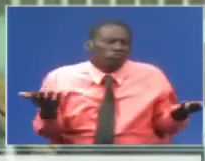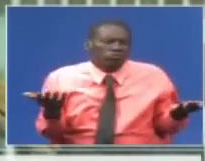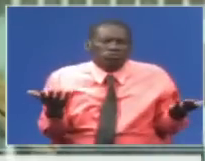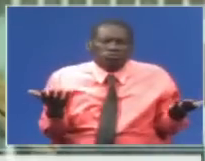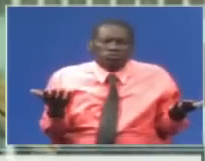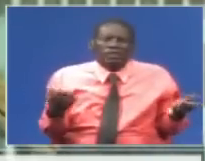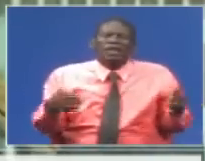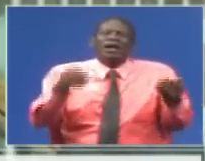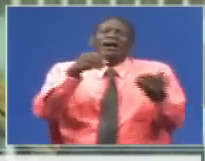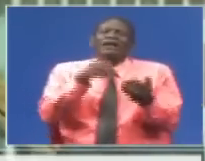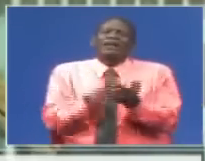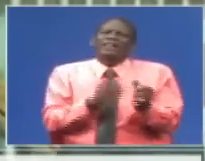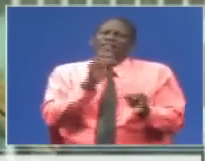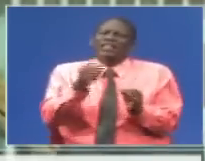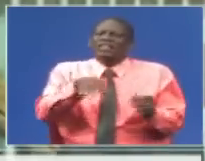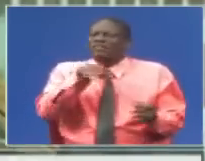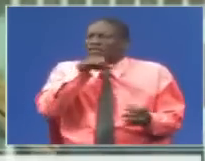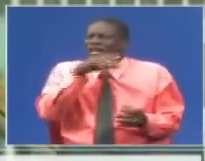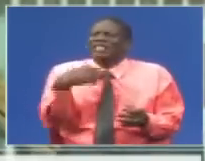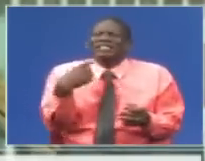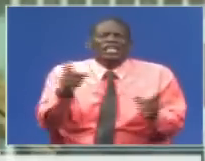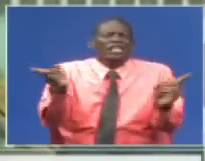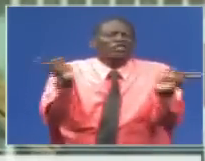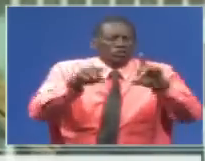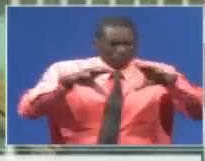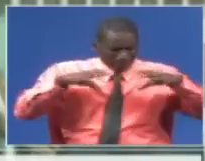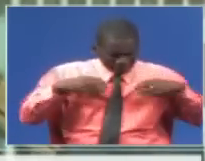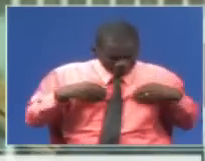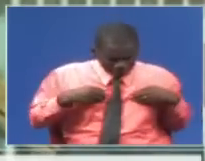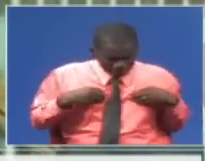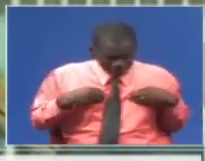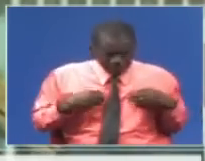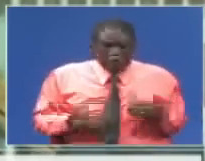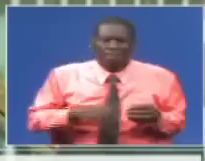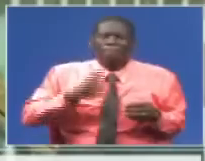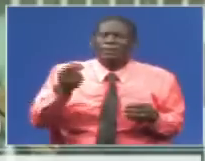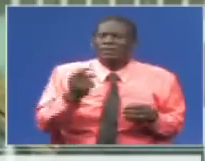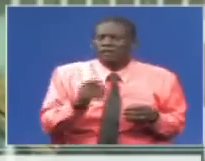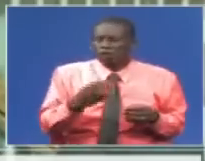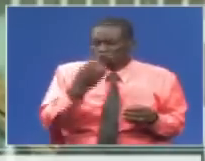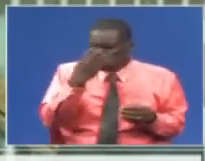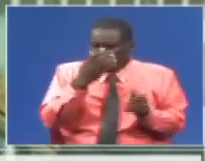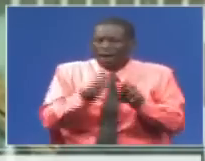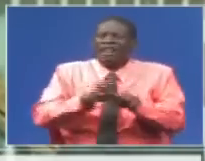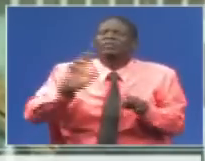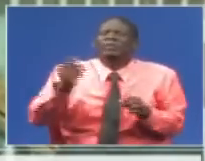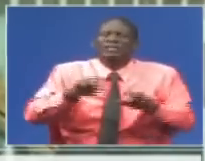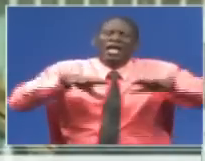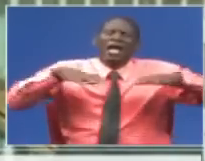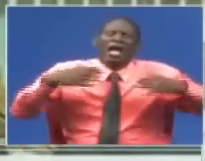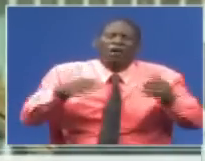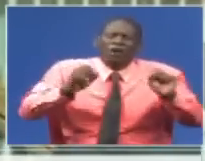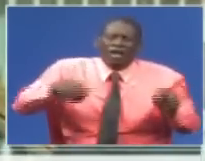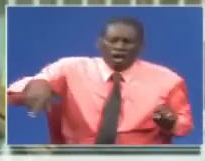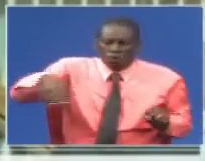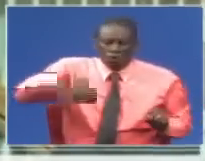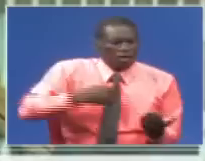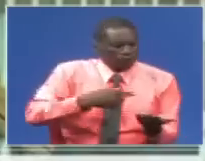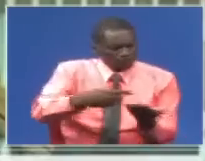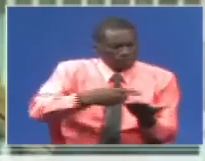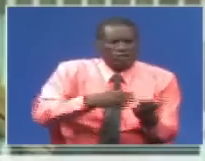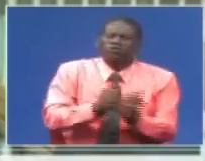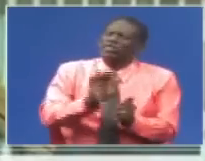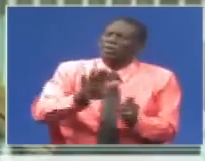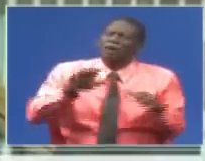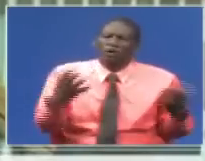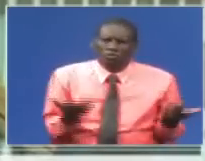And if he says he doesn't recognize President William Ruto as president, how can we then have a discussion?